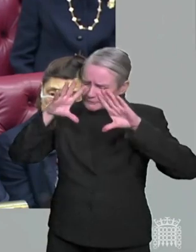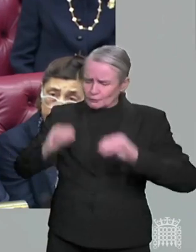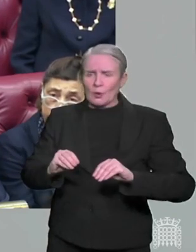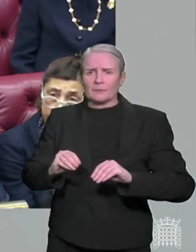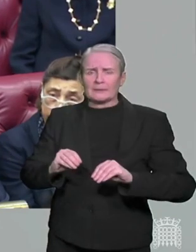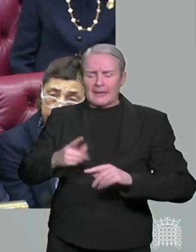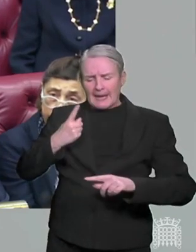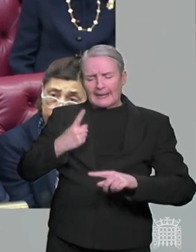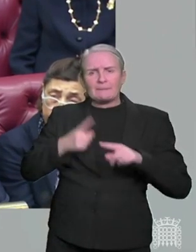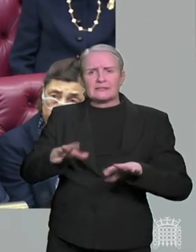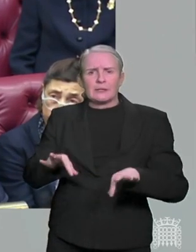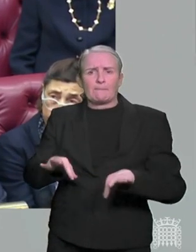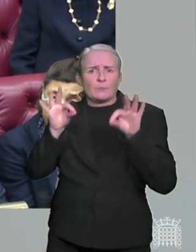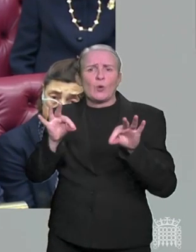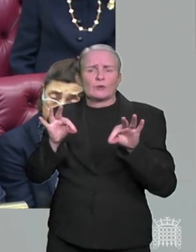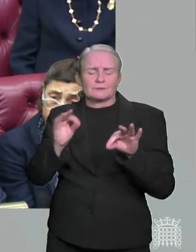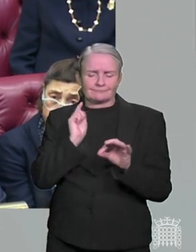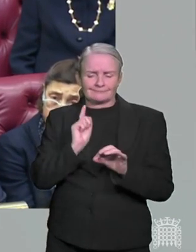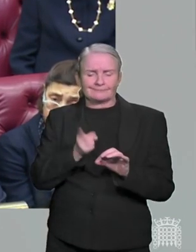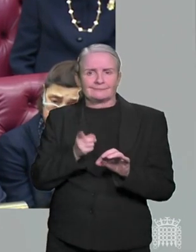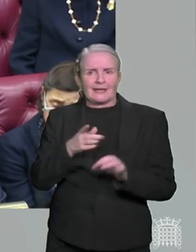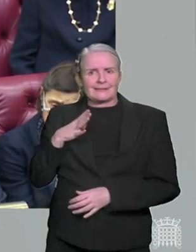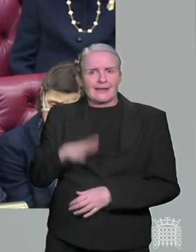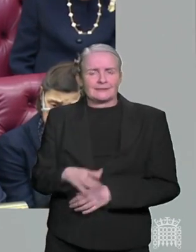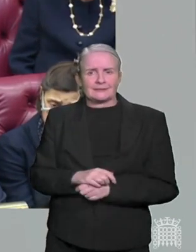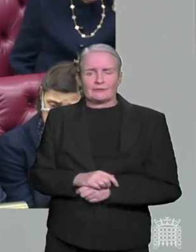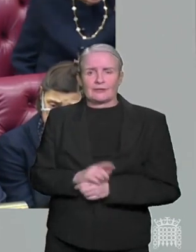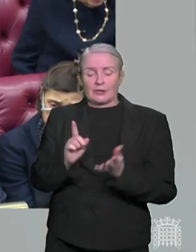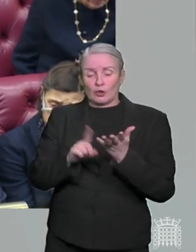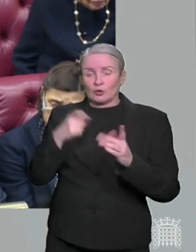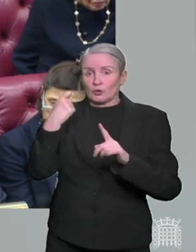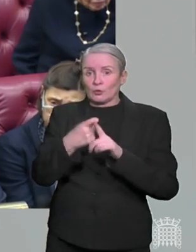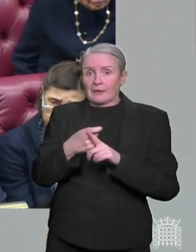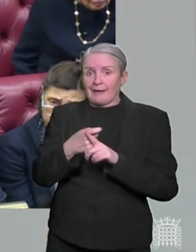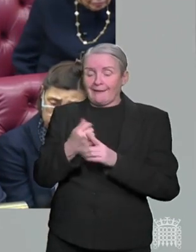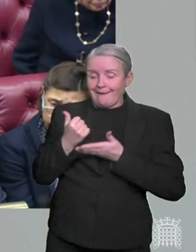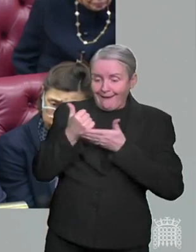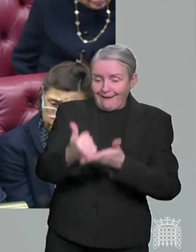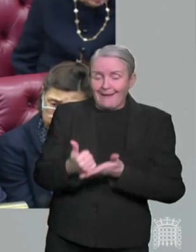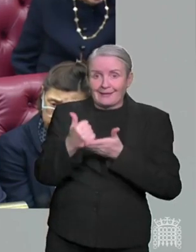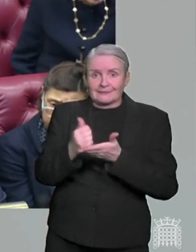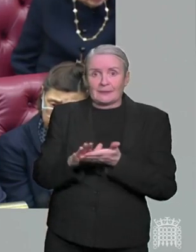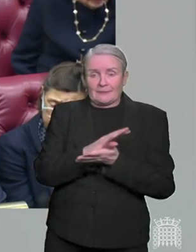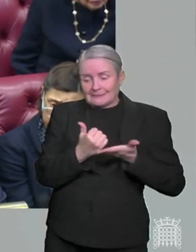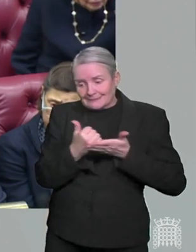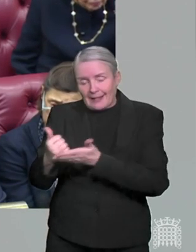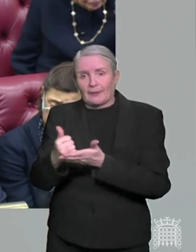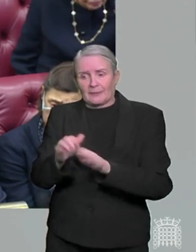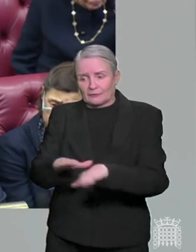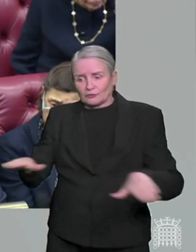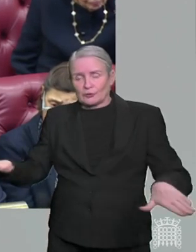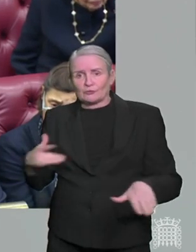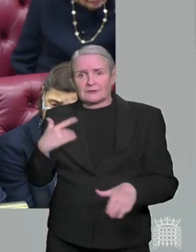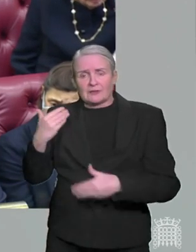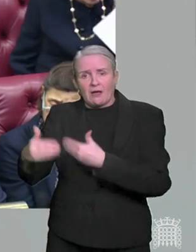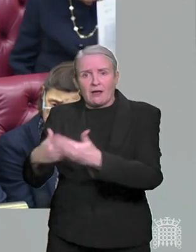immediate pause in fighting is necessary. UK aid is saving children's lives. We're doing everything we can to get more aid into Gaza.